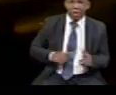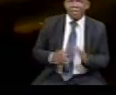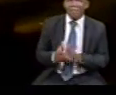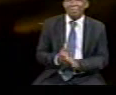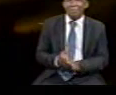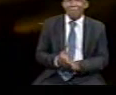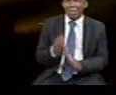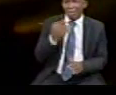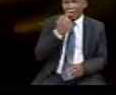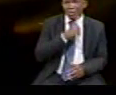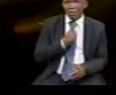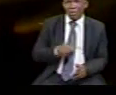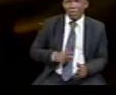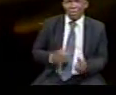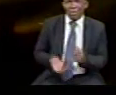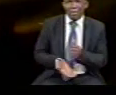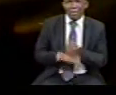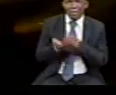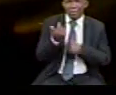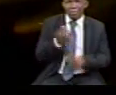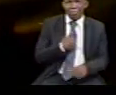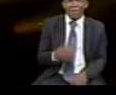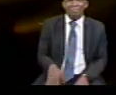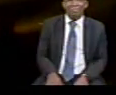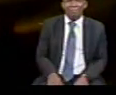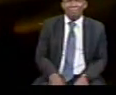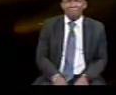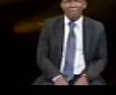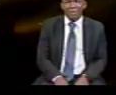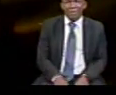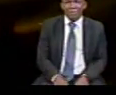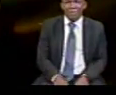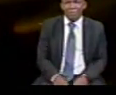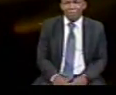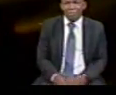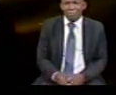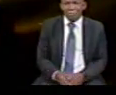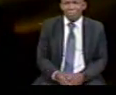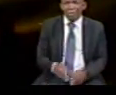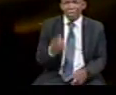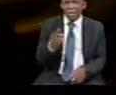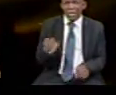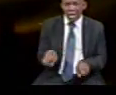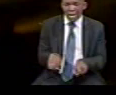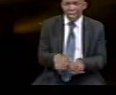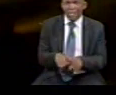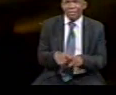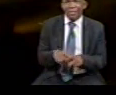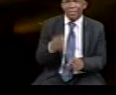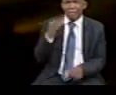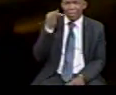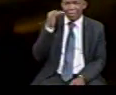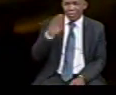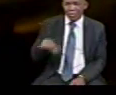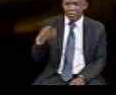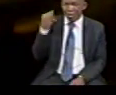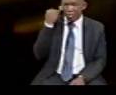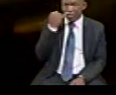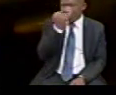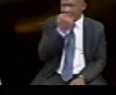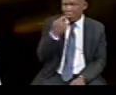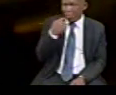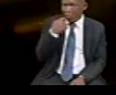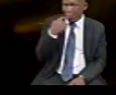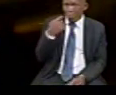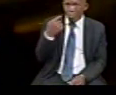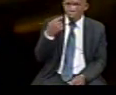say, Lord, just like the disciples, the Israelites were told, he said, these books of the law shall not depart out of